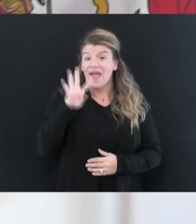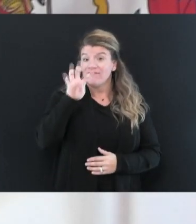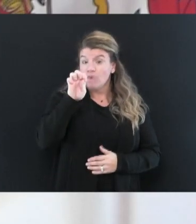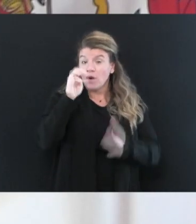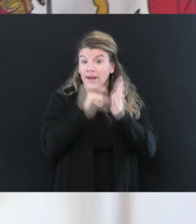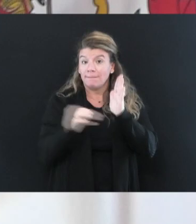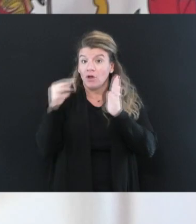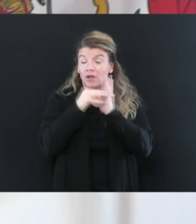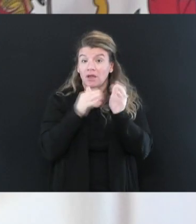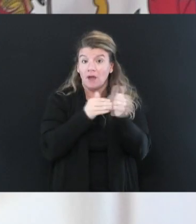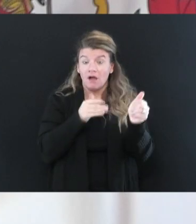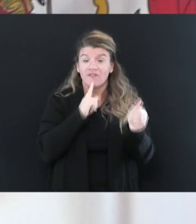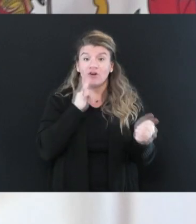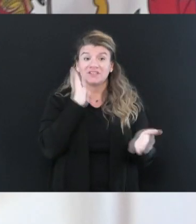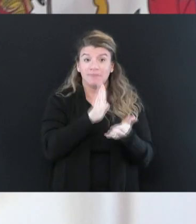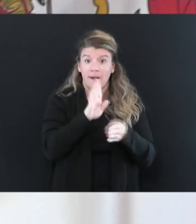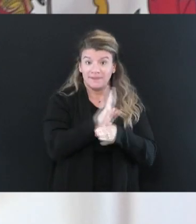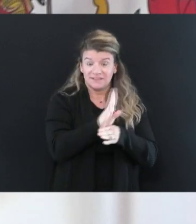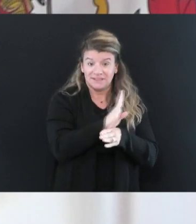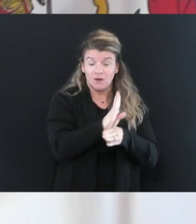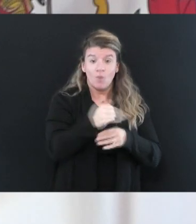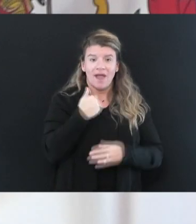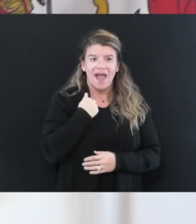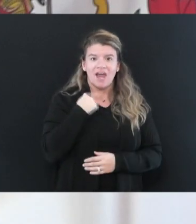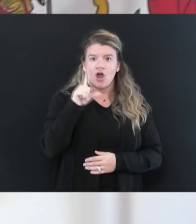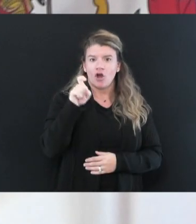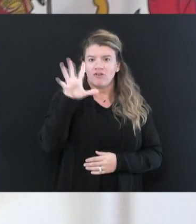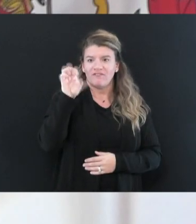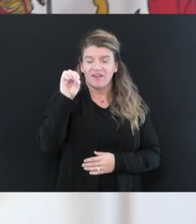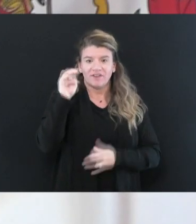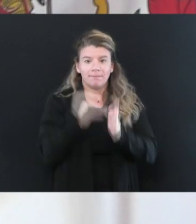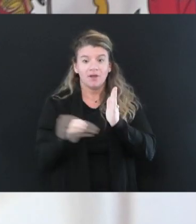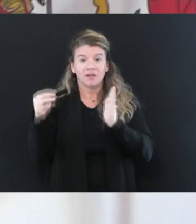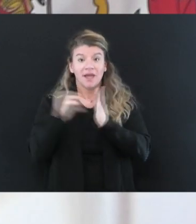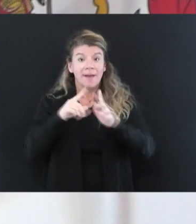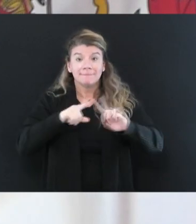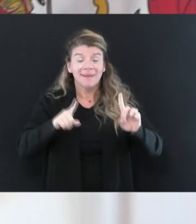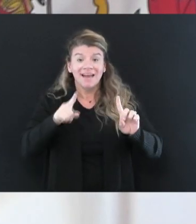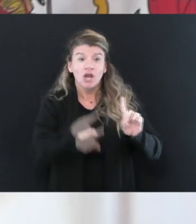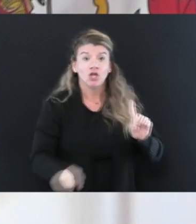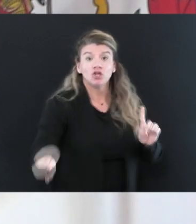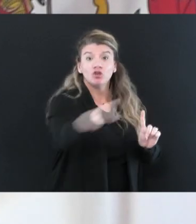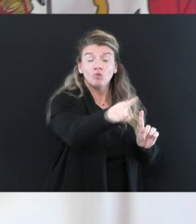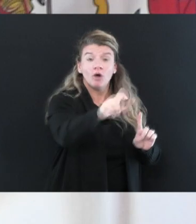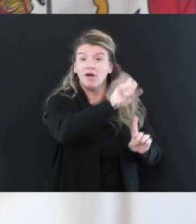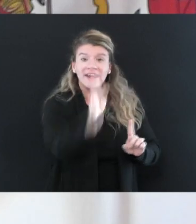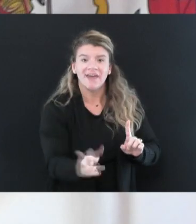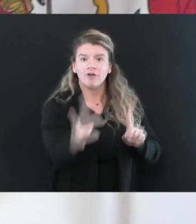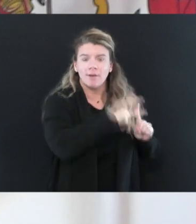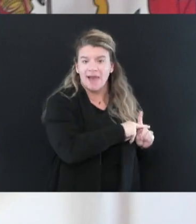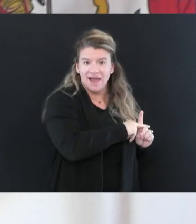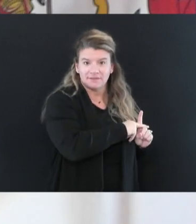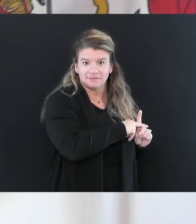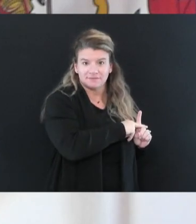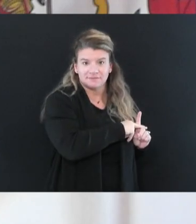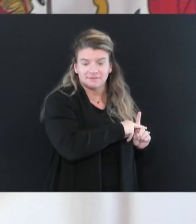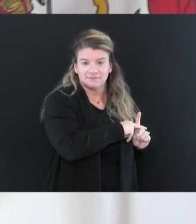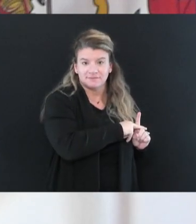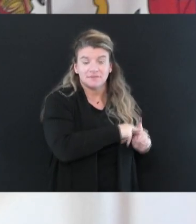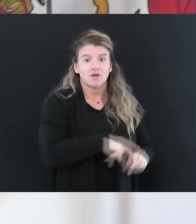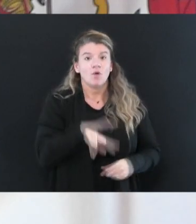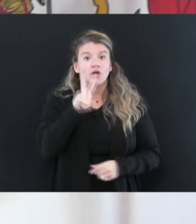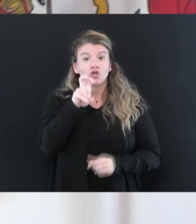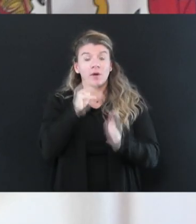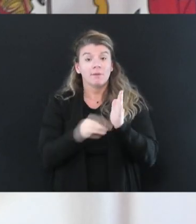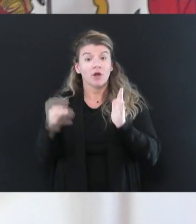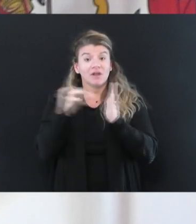businesses. We started out with $150 million, but we never had the applications. We got $200 million for our cities